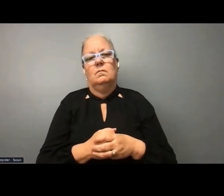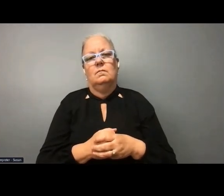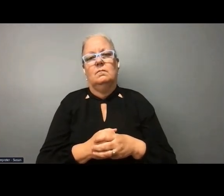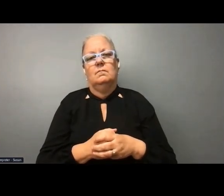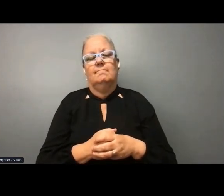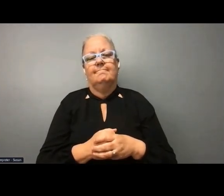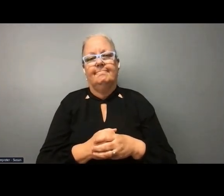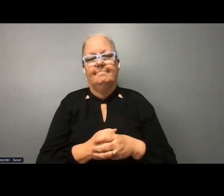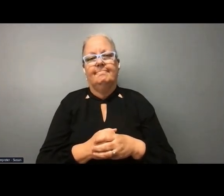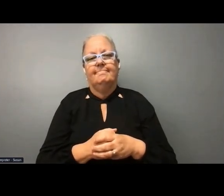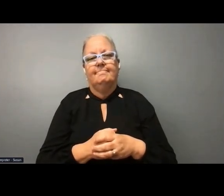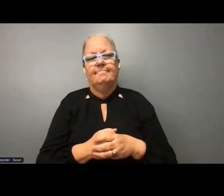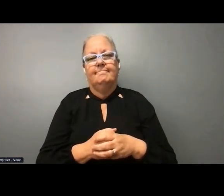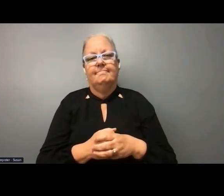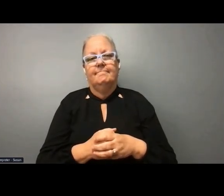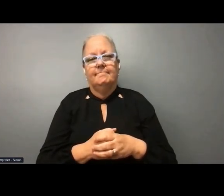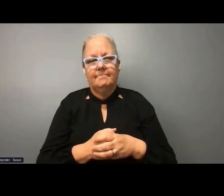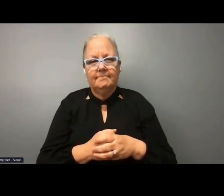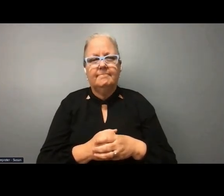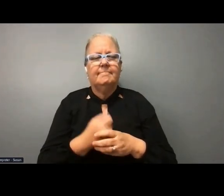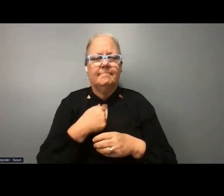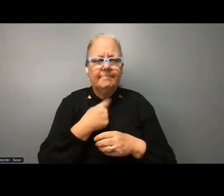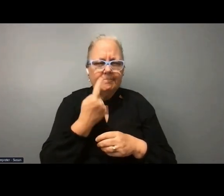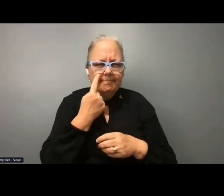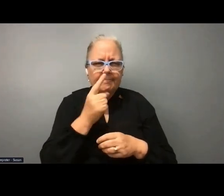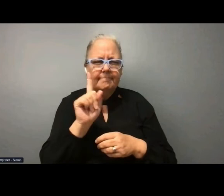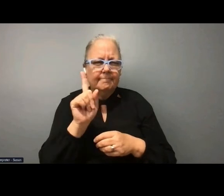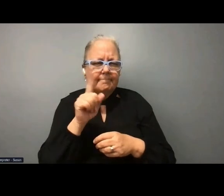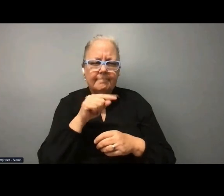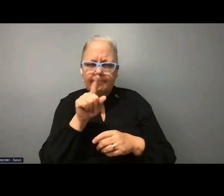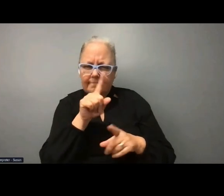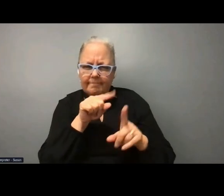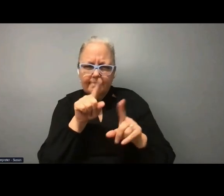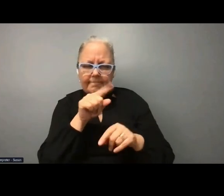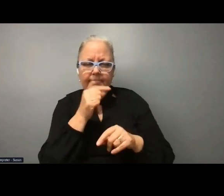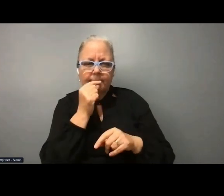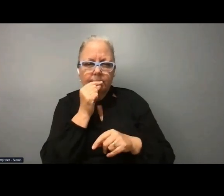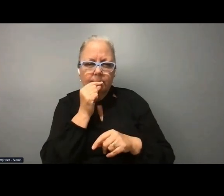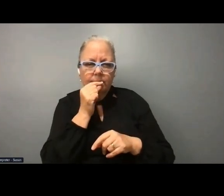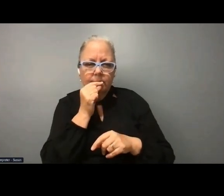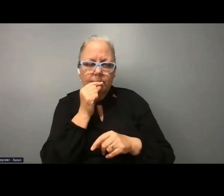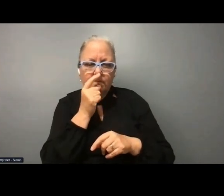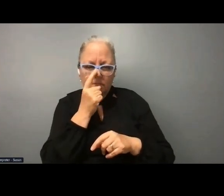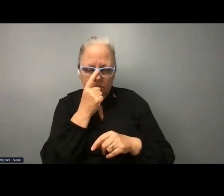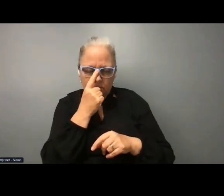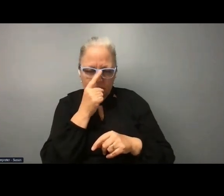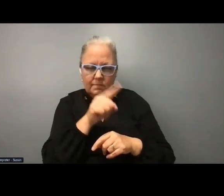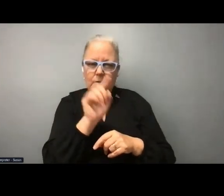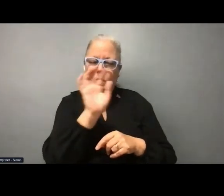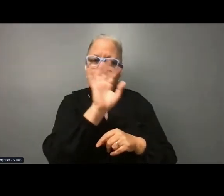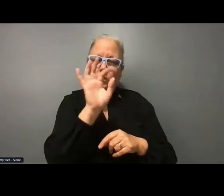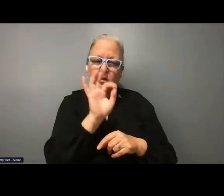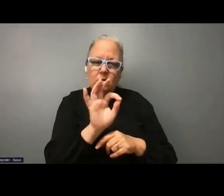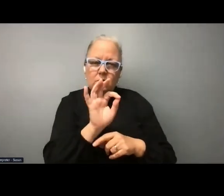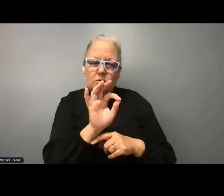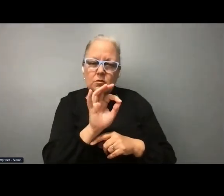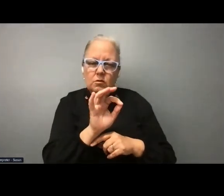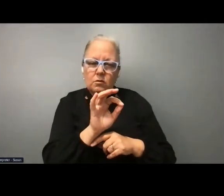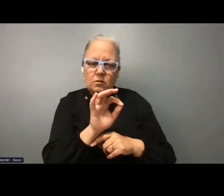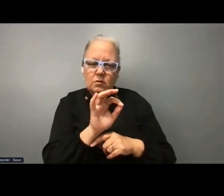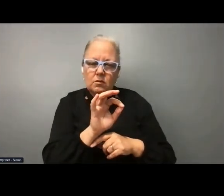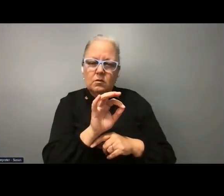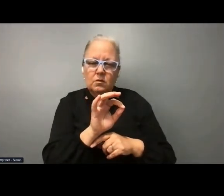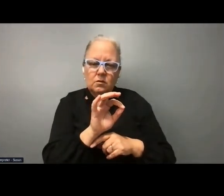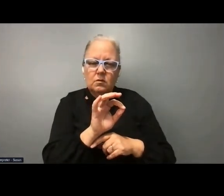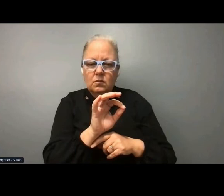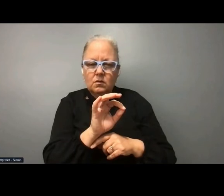Okay, but let me see the other part of it. Do you have already figures as how much feedback is coming